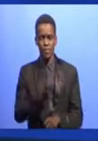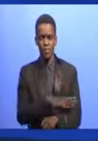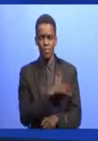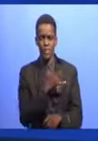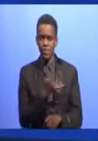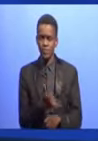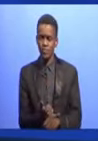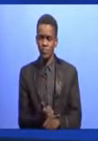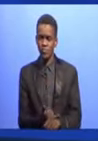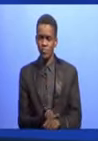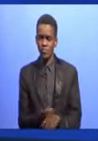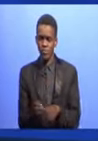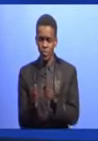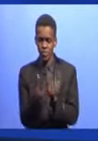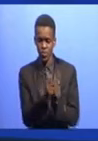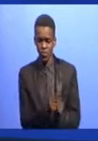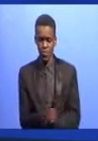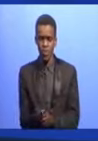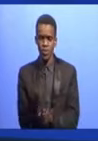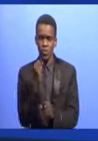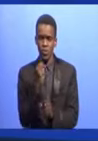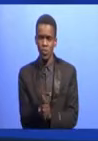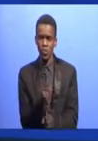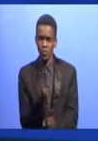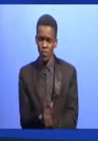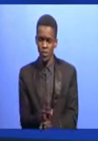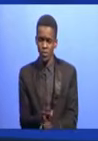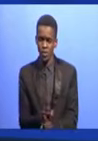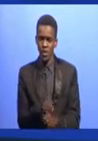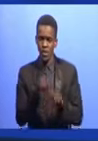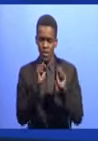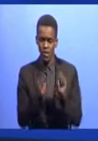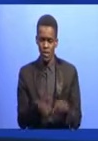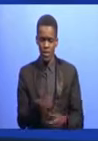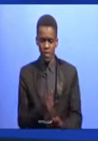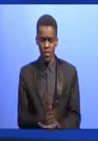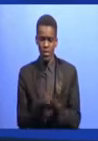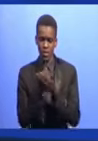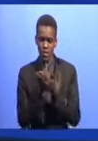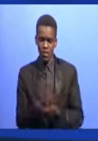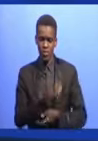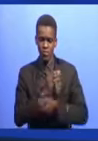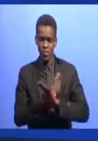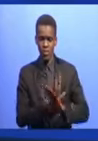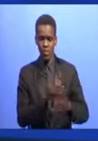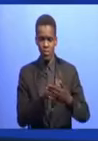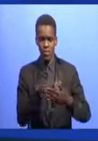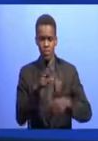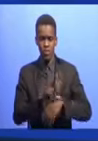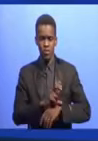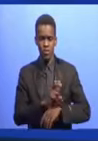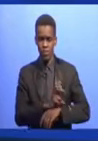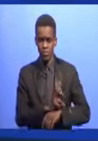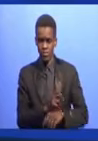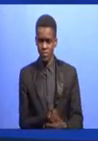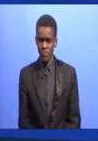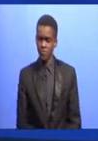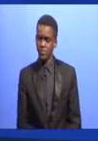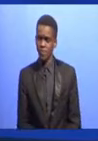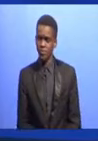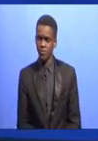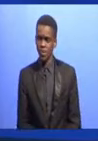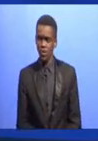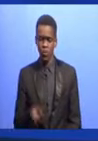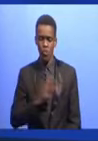Botswana, like I said, you know, they need to be proactive. Yeah, it's not only just about making money, but it's having an impact.